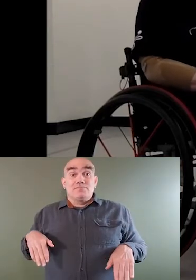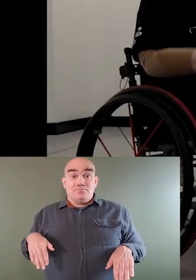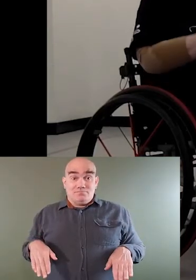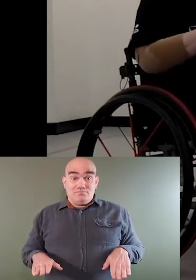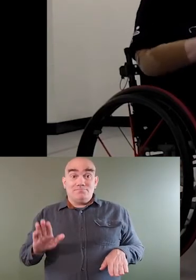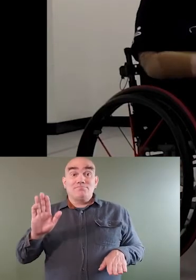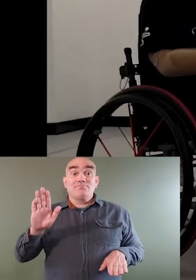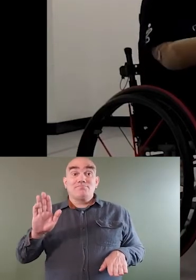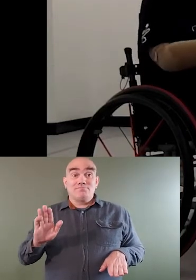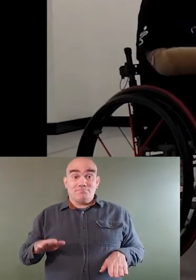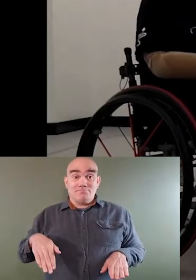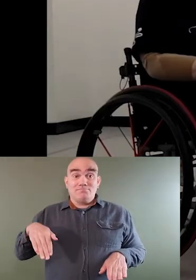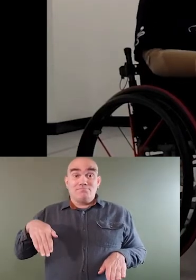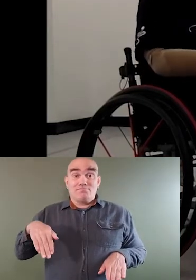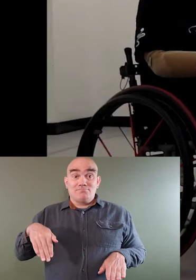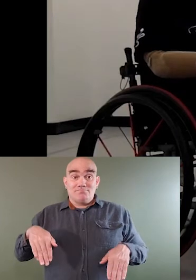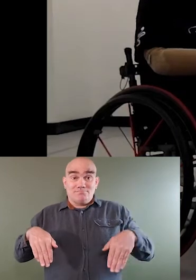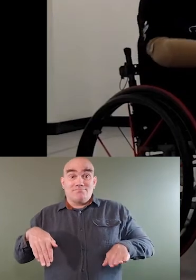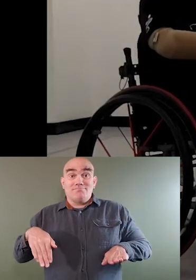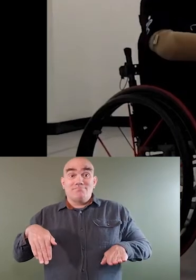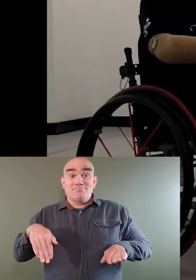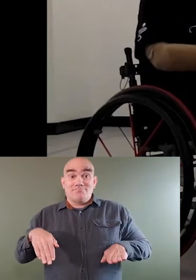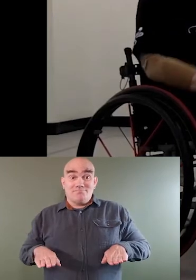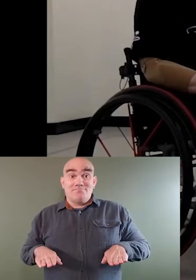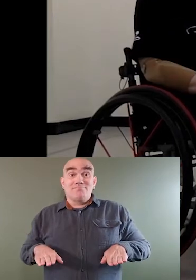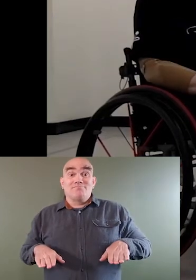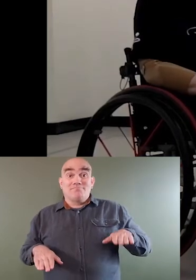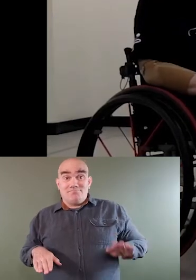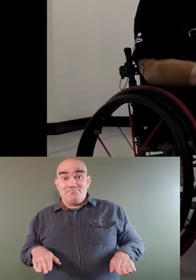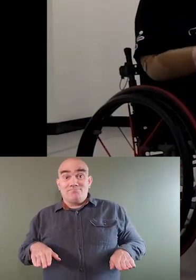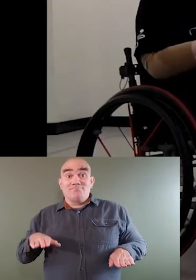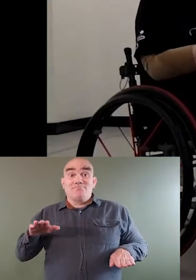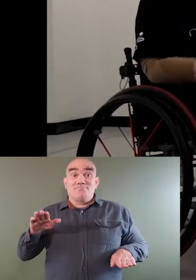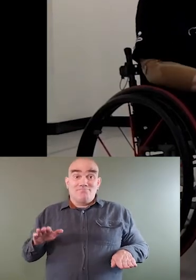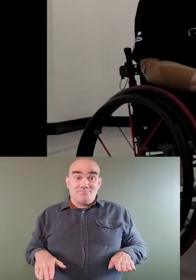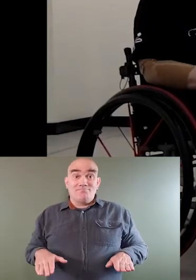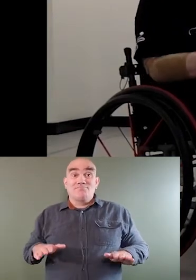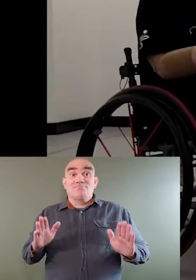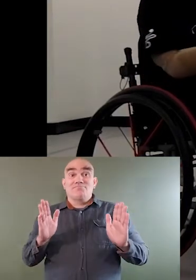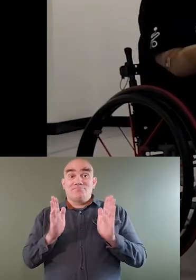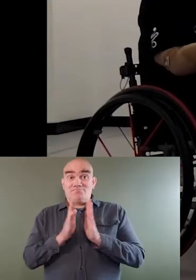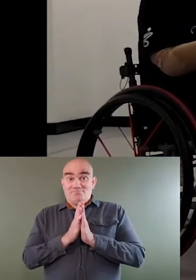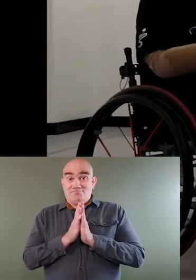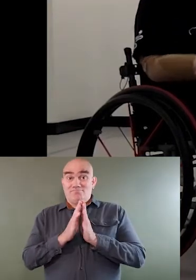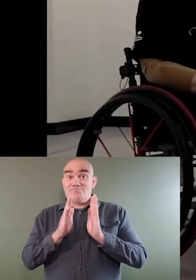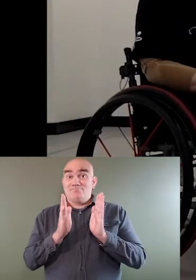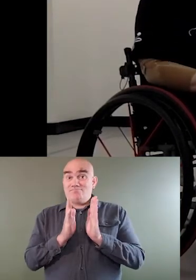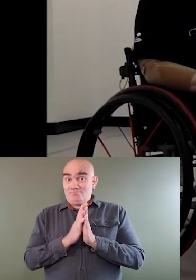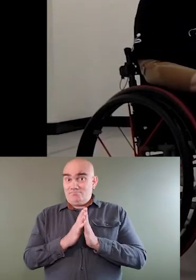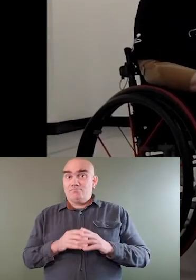8. Left, heel, heel, stamp, stamp, clap.